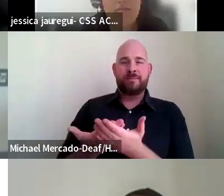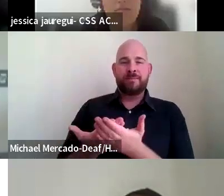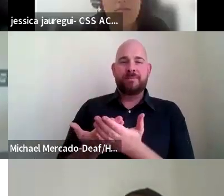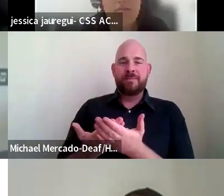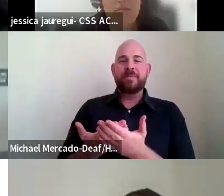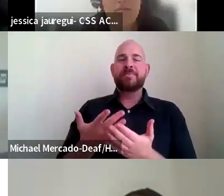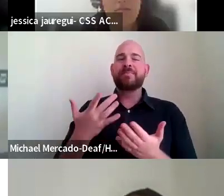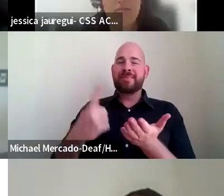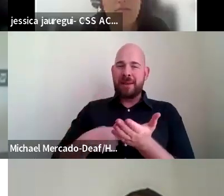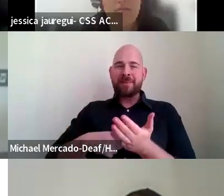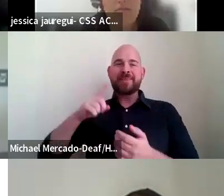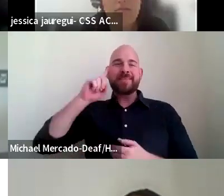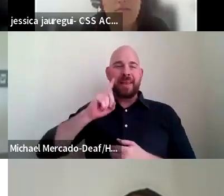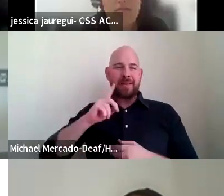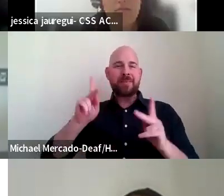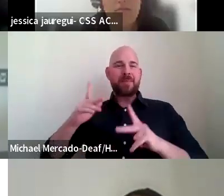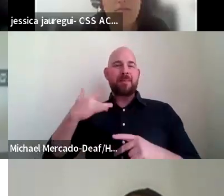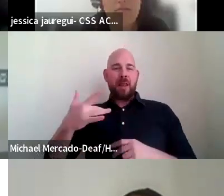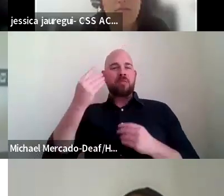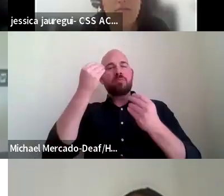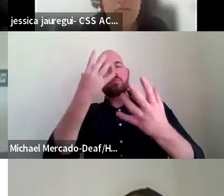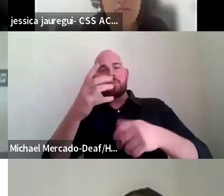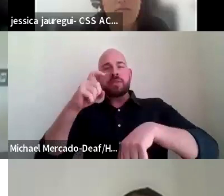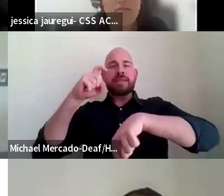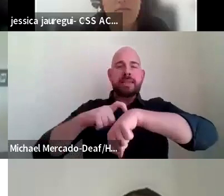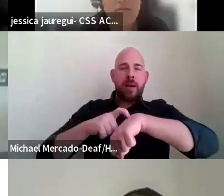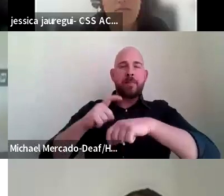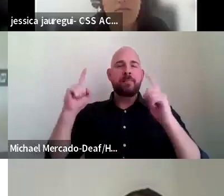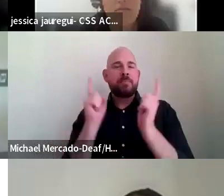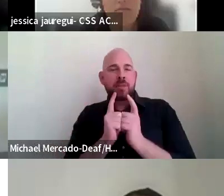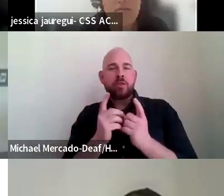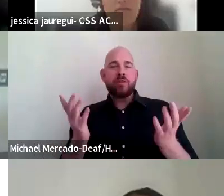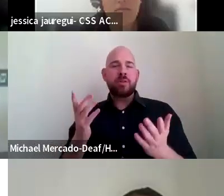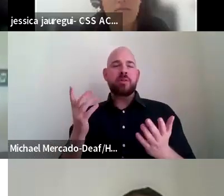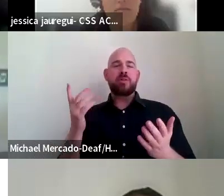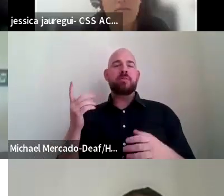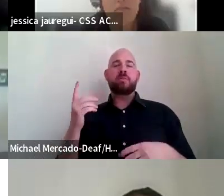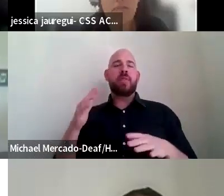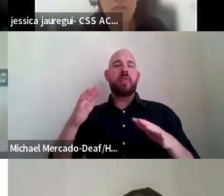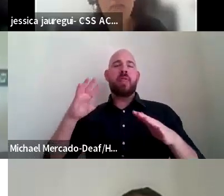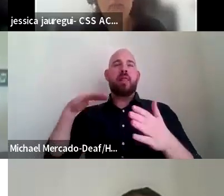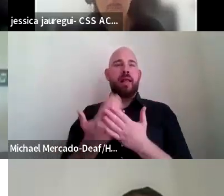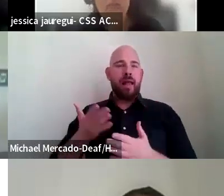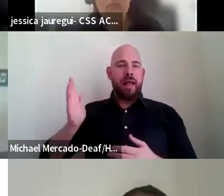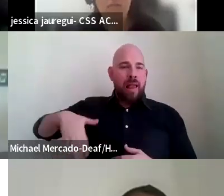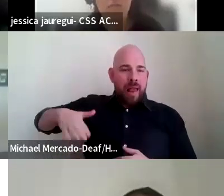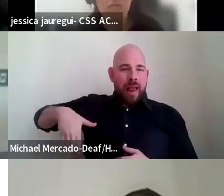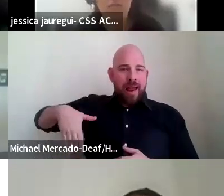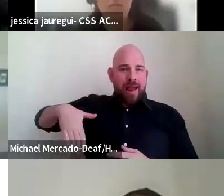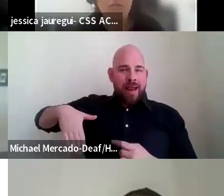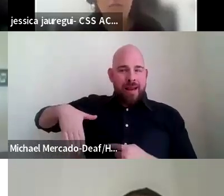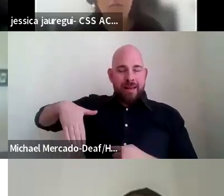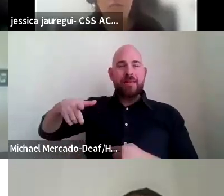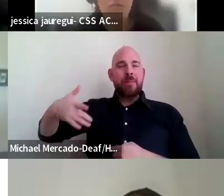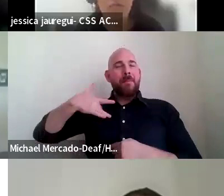And also being late. Typically, deaf people will, talk about a meeting time